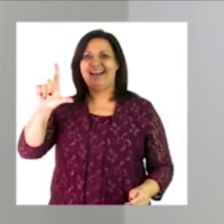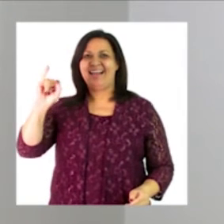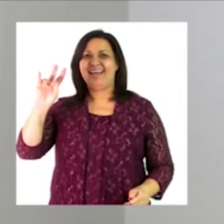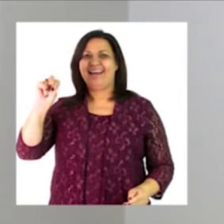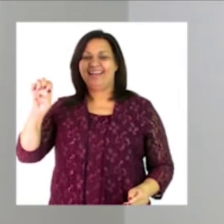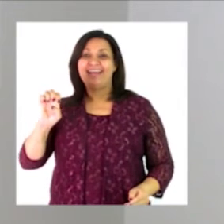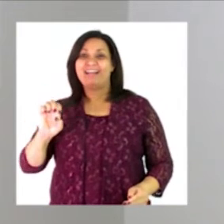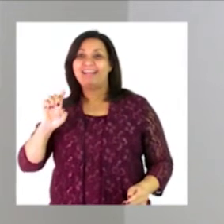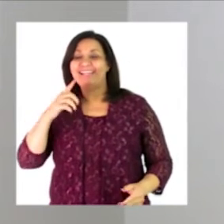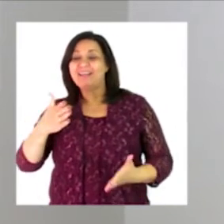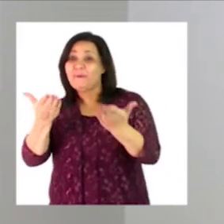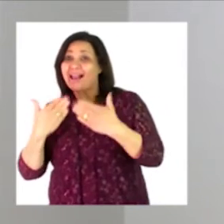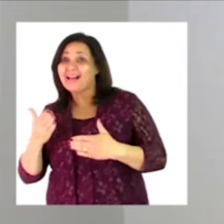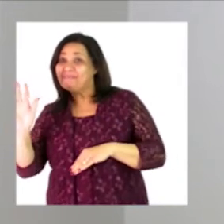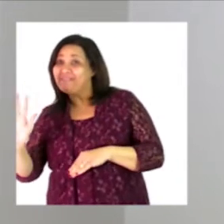friend.